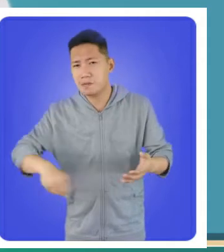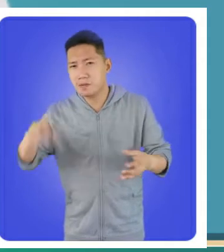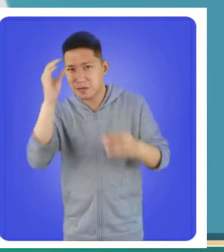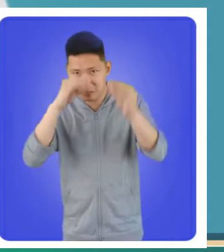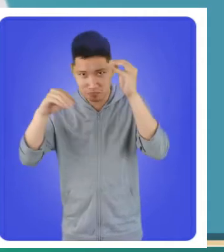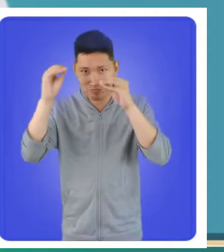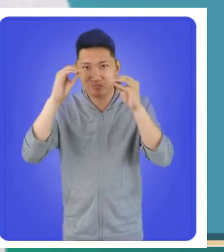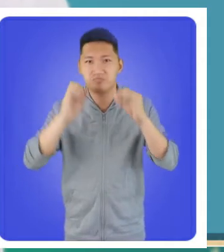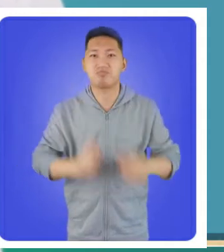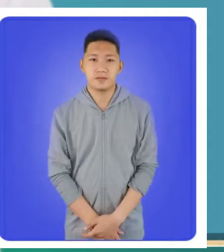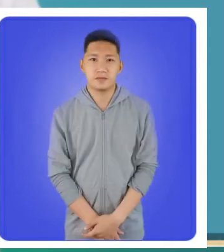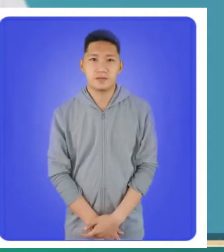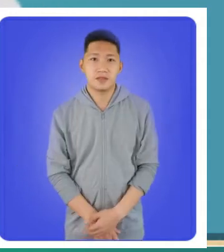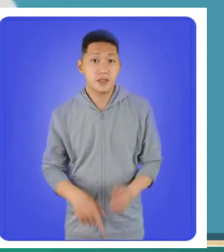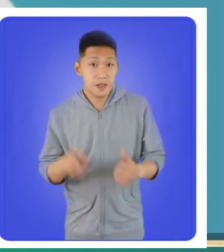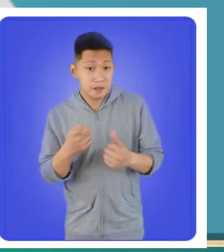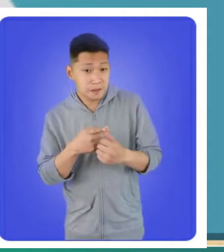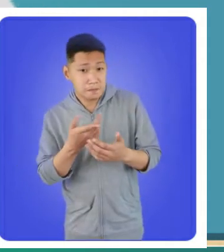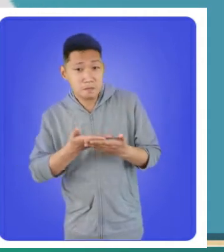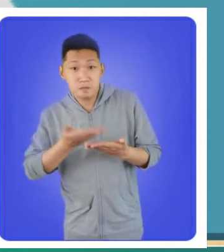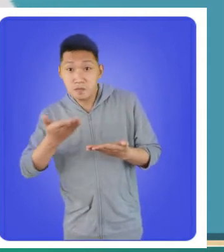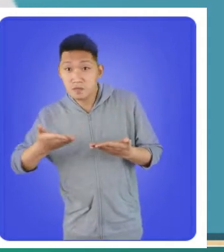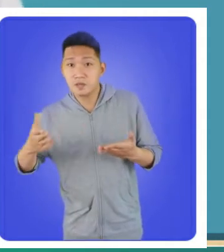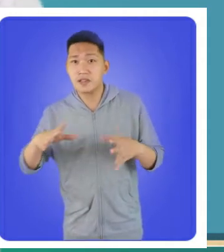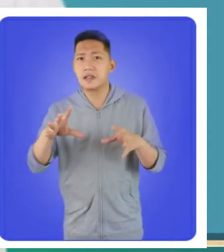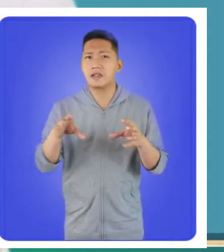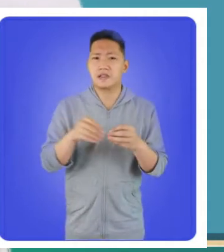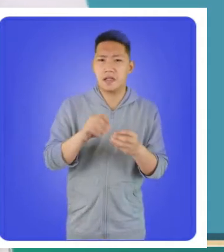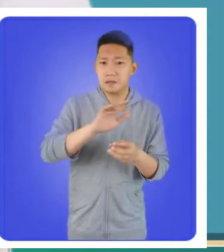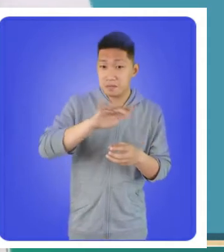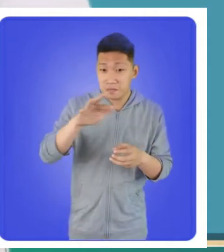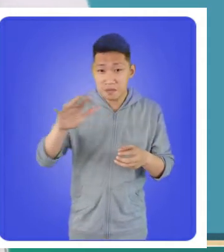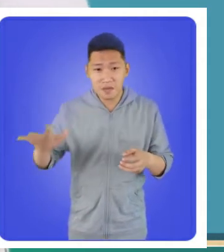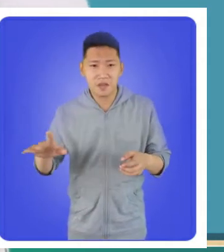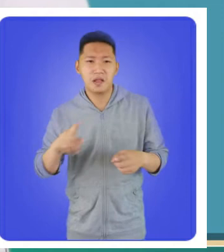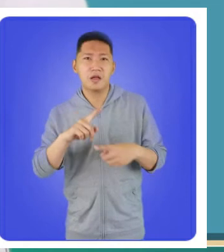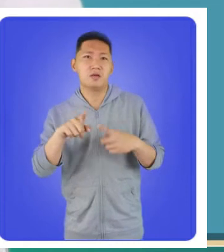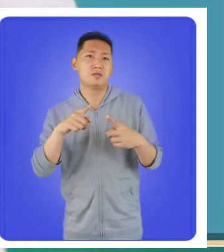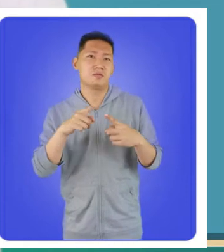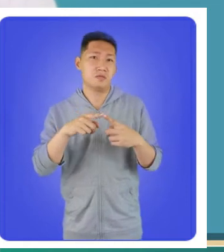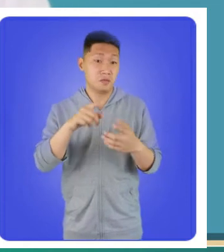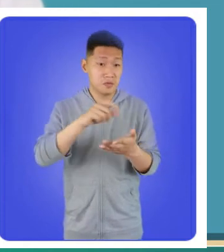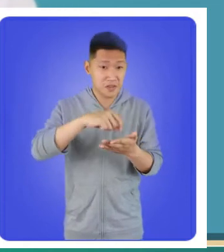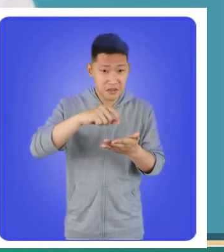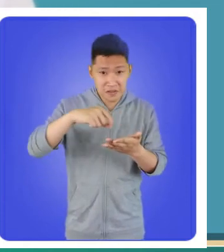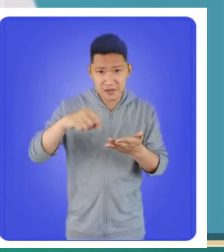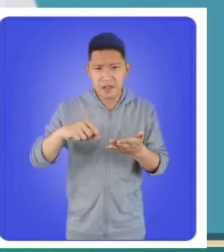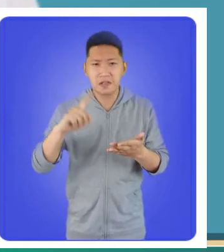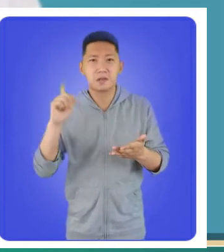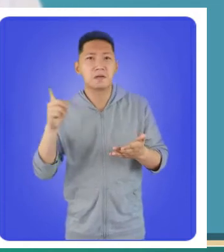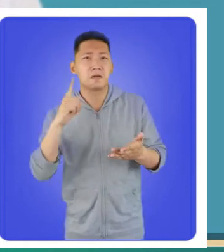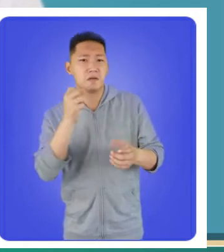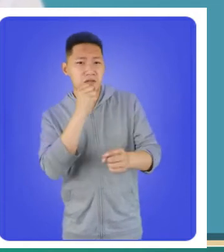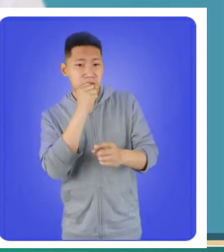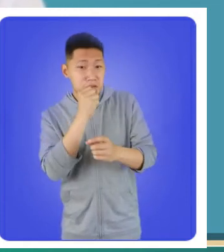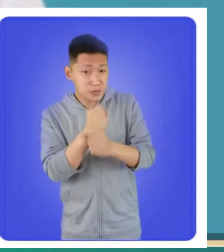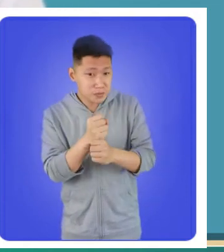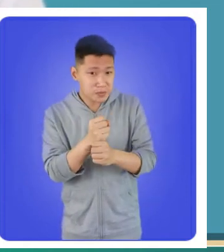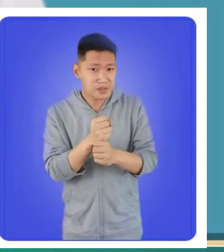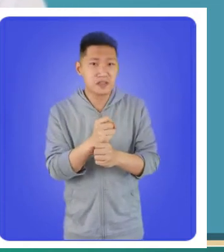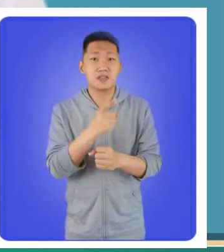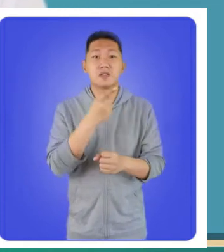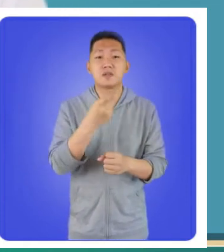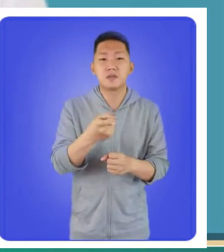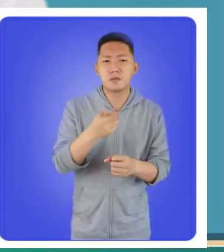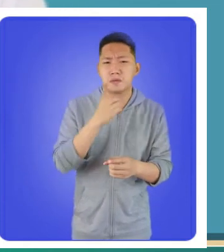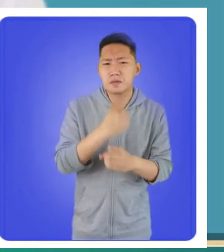avoid confusion. The first thing to consider is spelling. When you write, always make